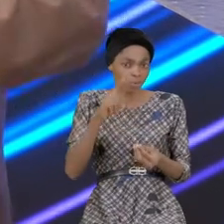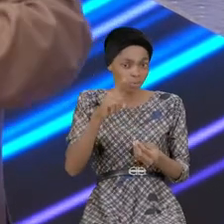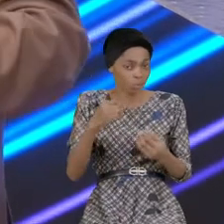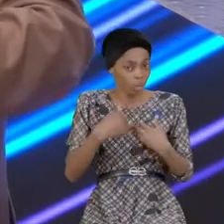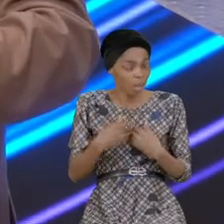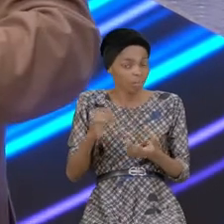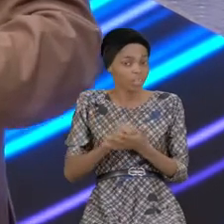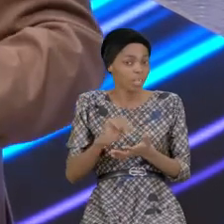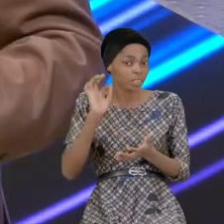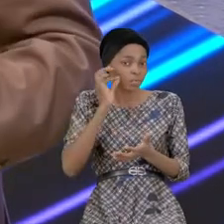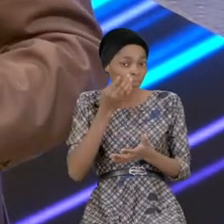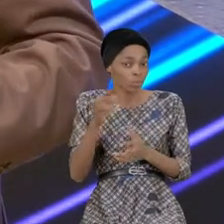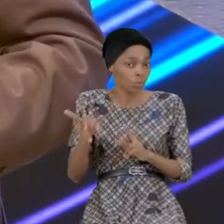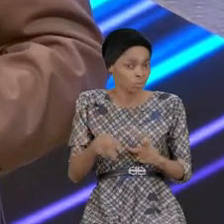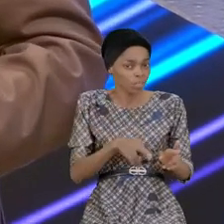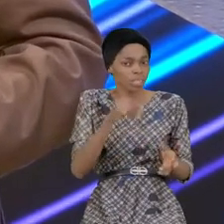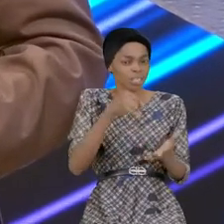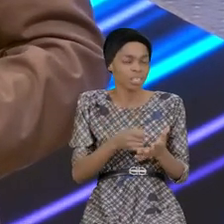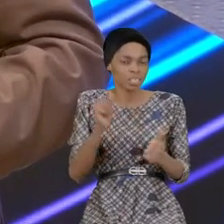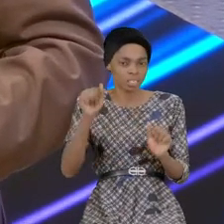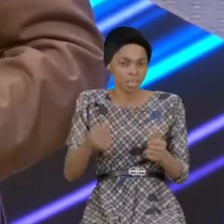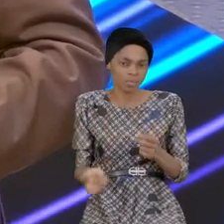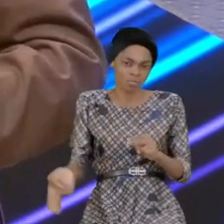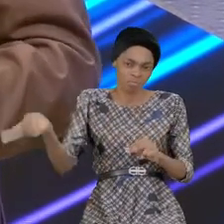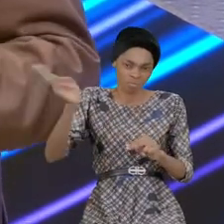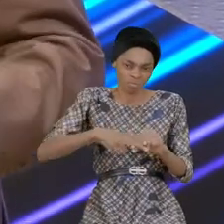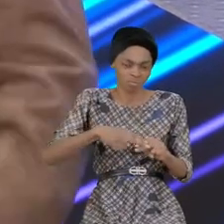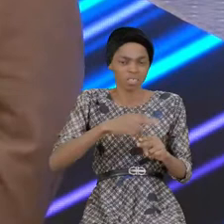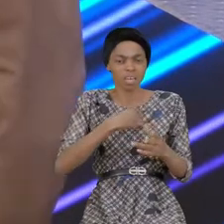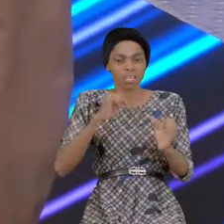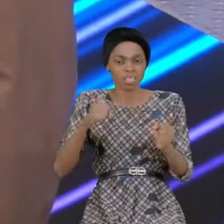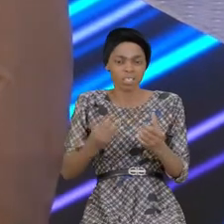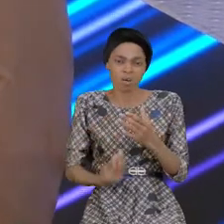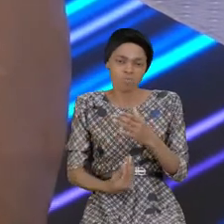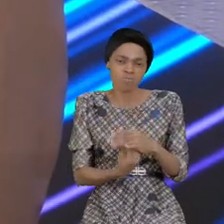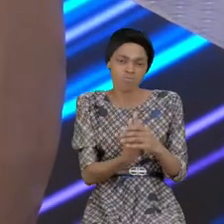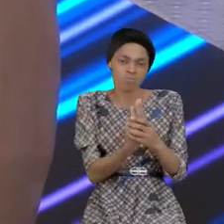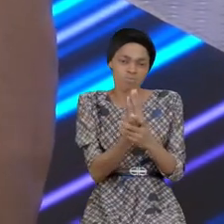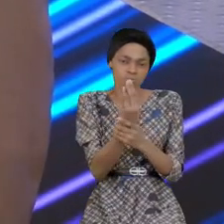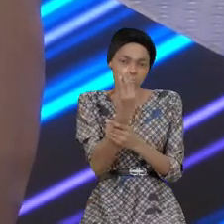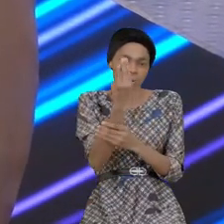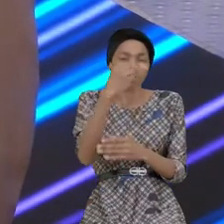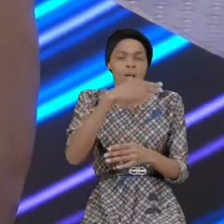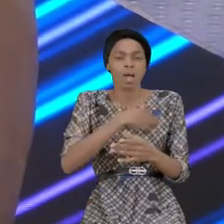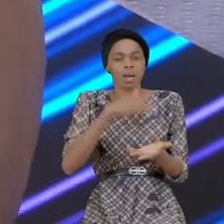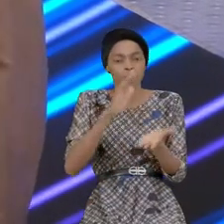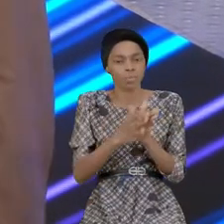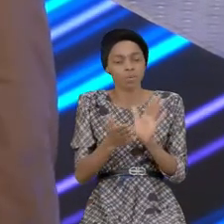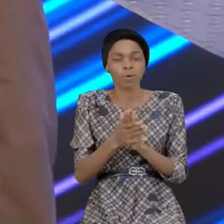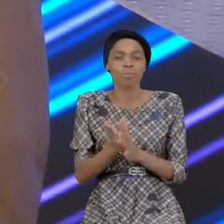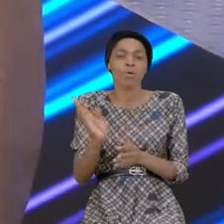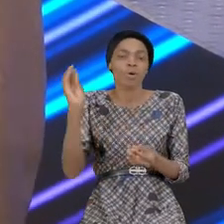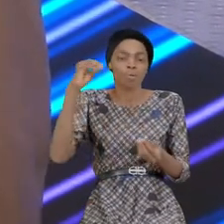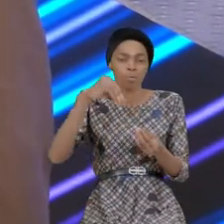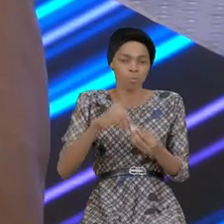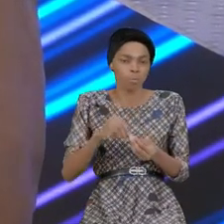can increase and it can also blossom and it can become more ripe.